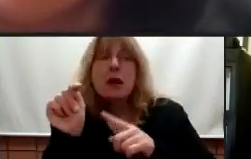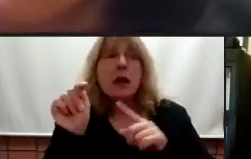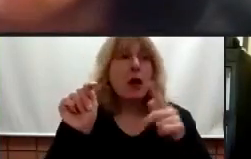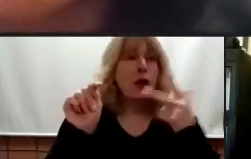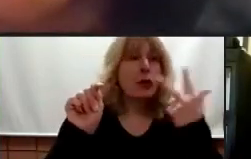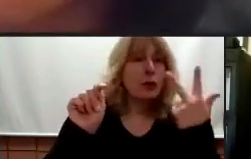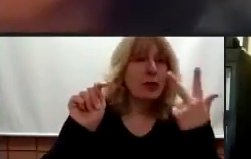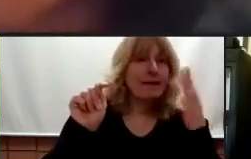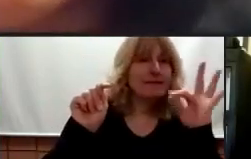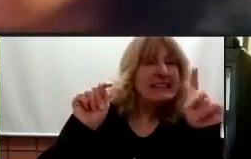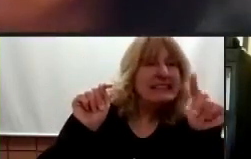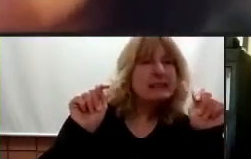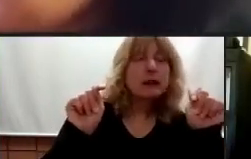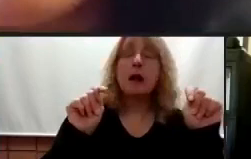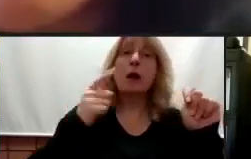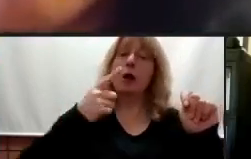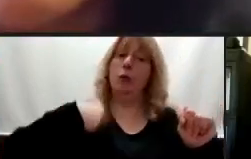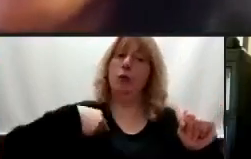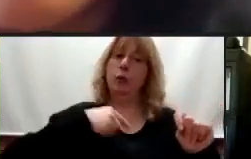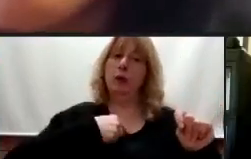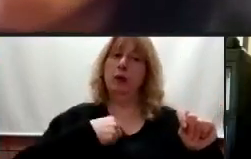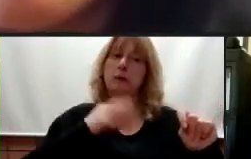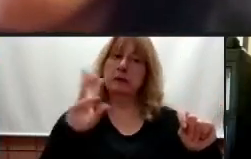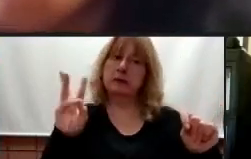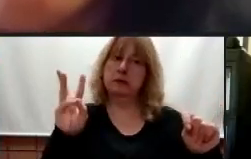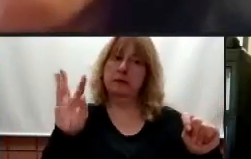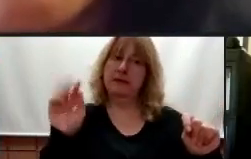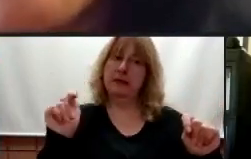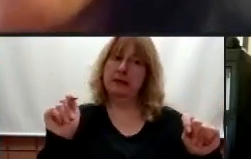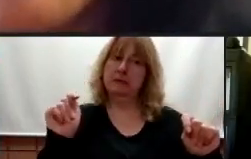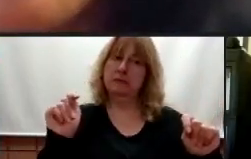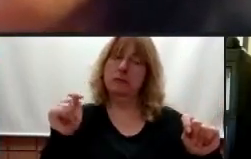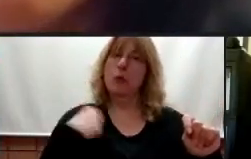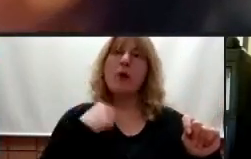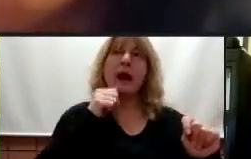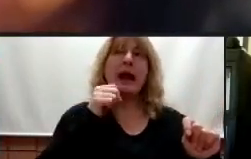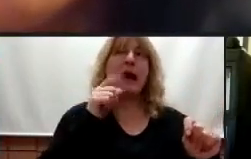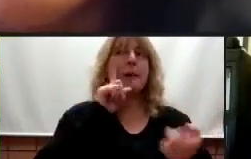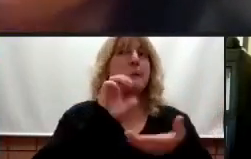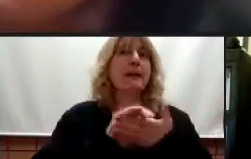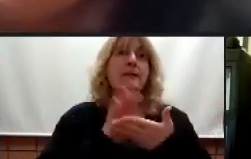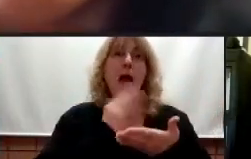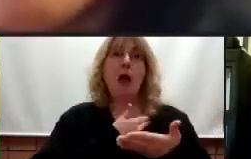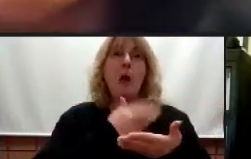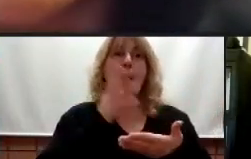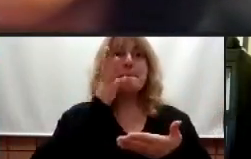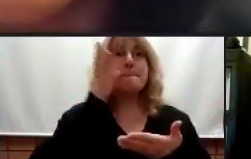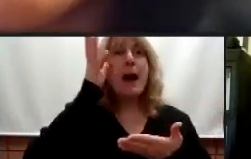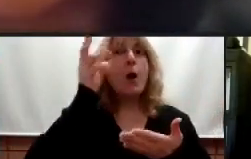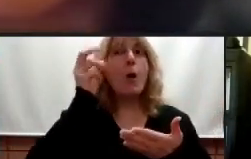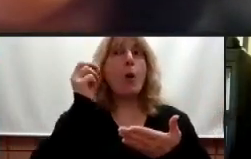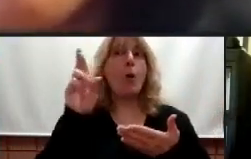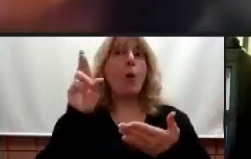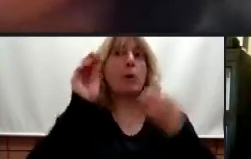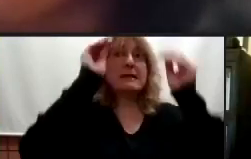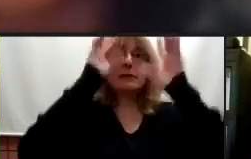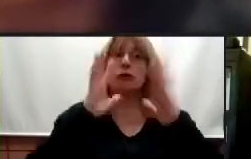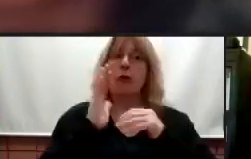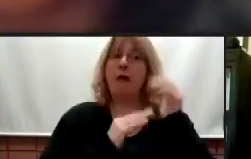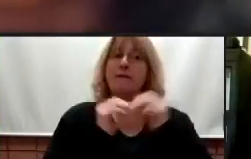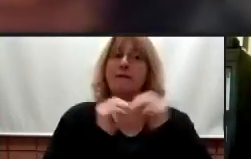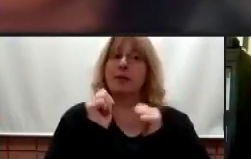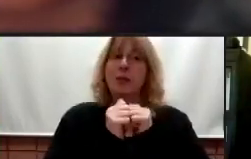at this point that our parents or our teachers would be comfortable with anything otherwise. You know, there is a lot